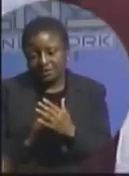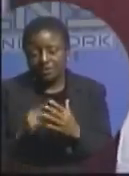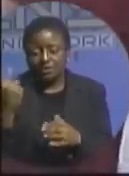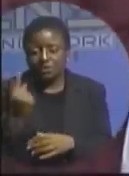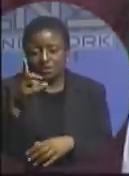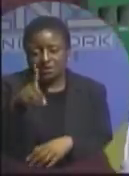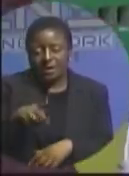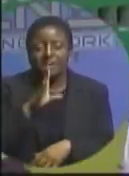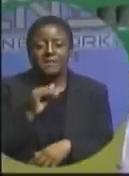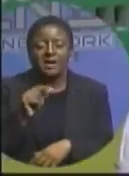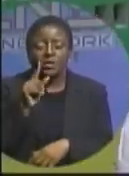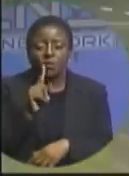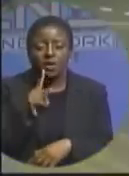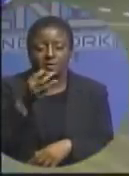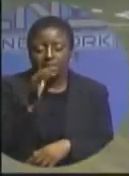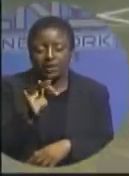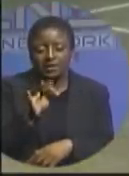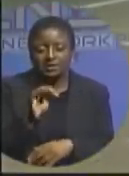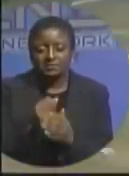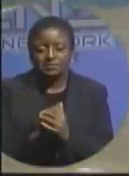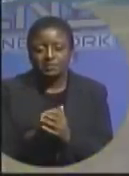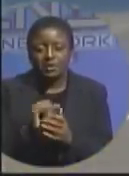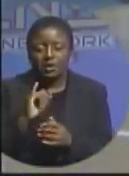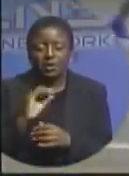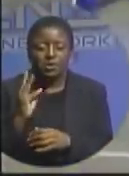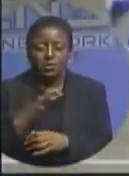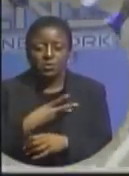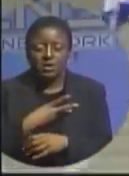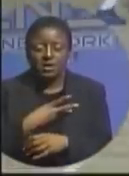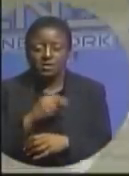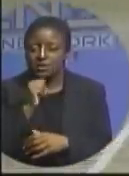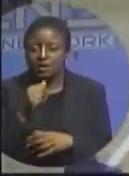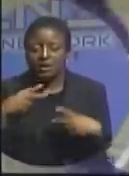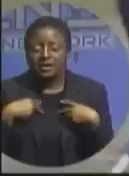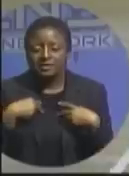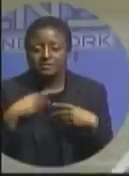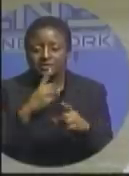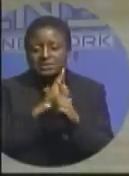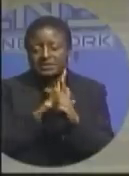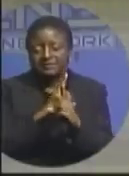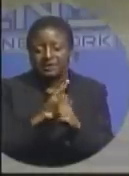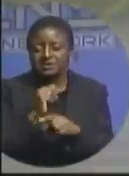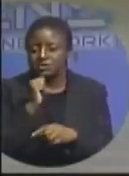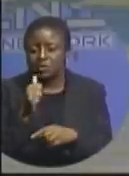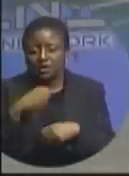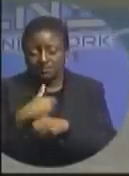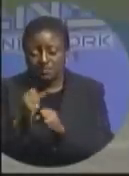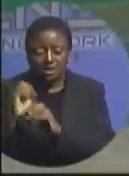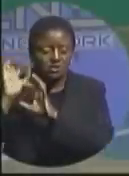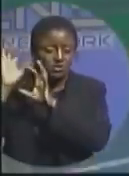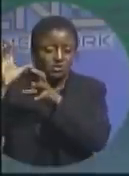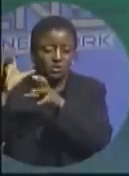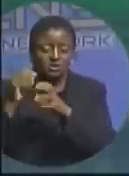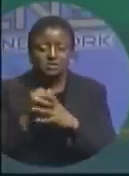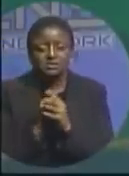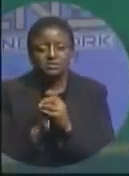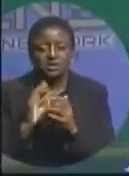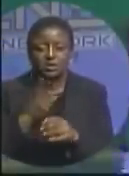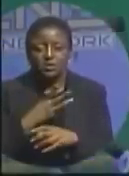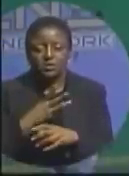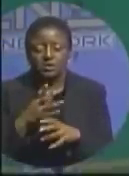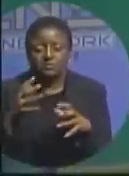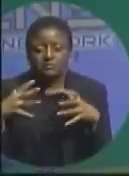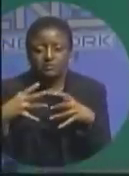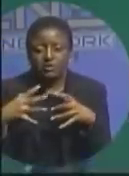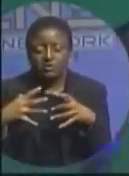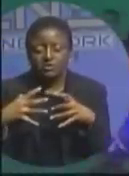I felt like we can come out victorious tonight. We slacking off on defense, and we wasn't making our shots. We let them put the press on us, and we just froze